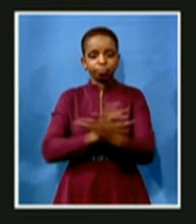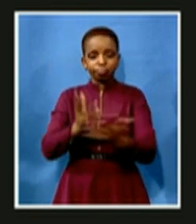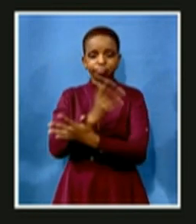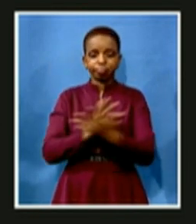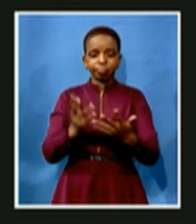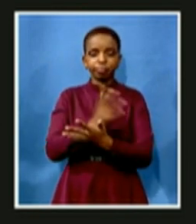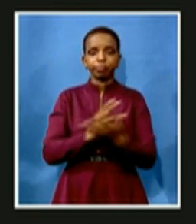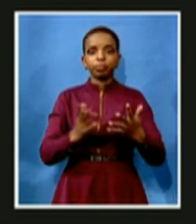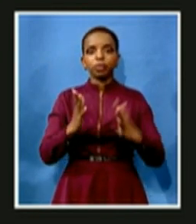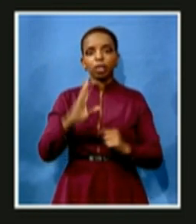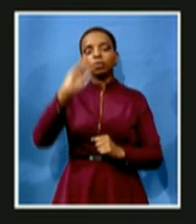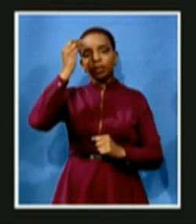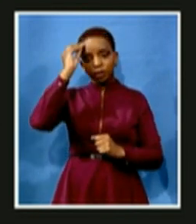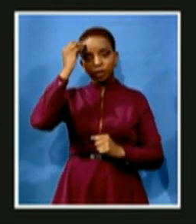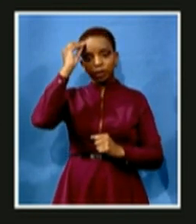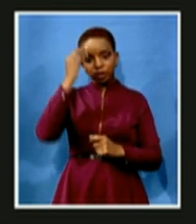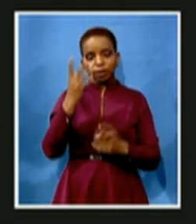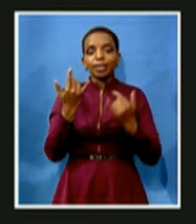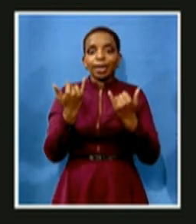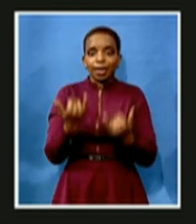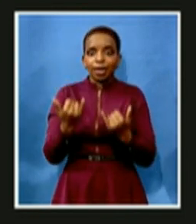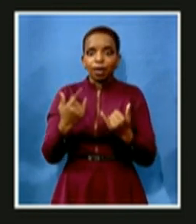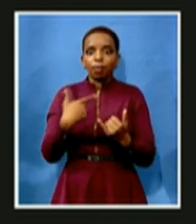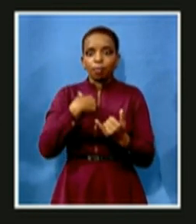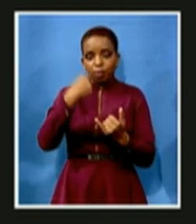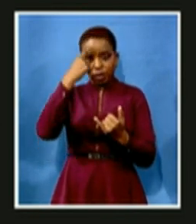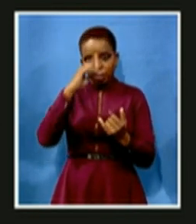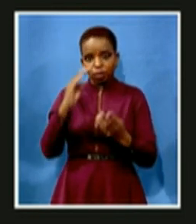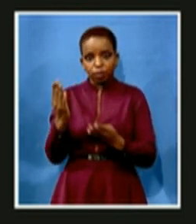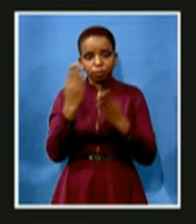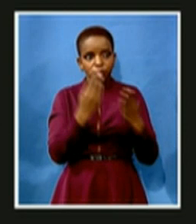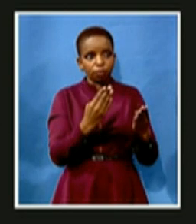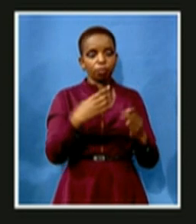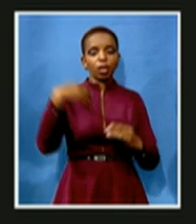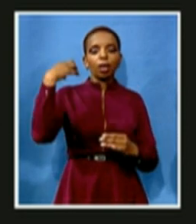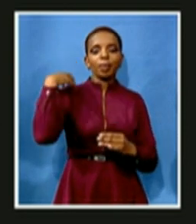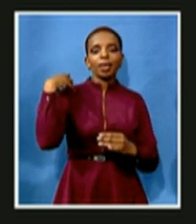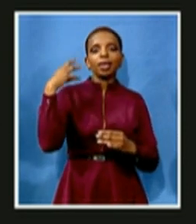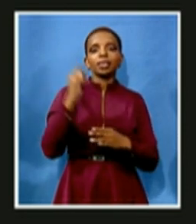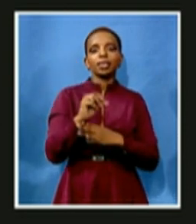Honourable Minister to close this session. Thank you very much, Minister.